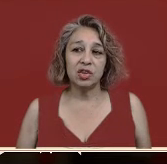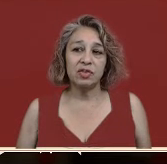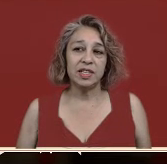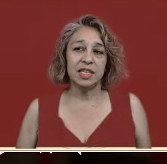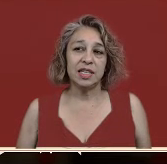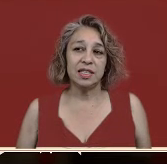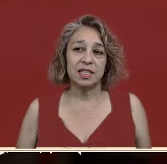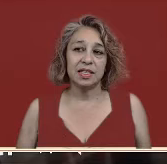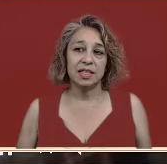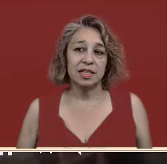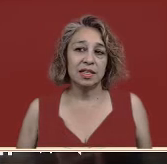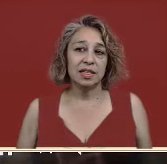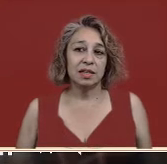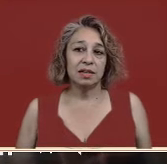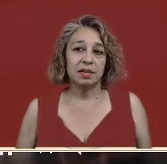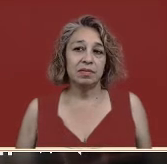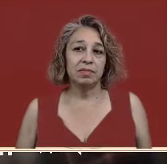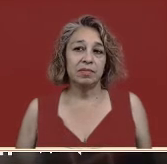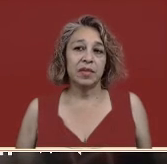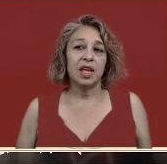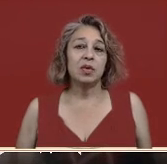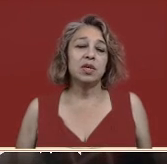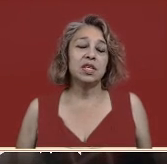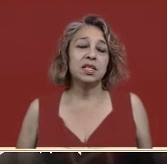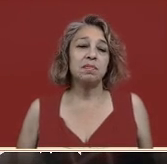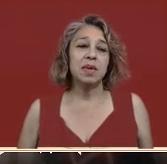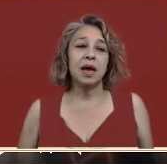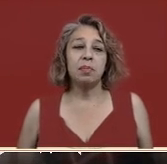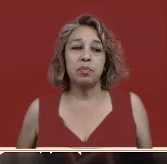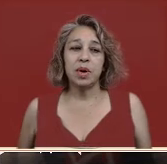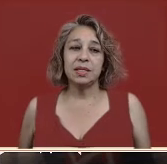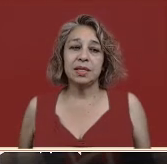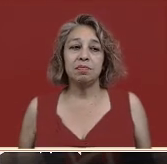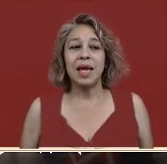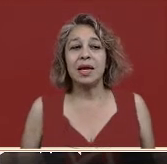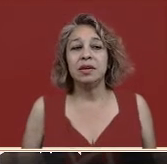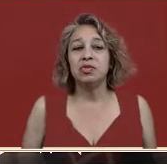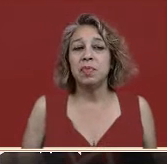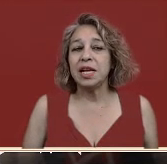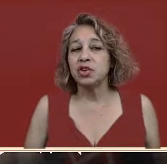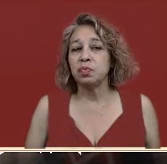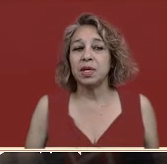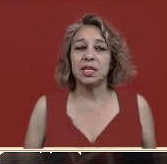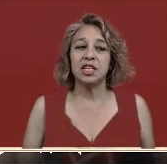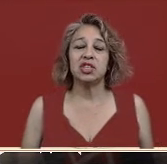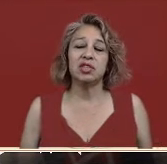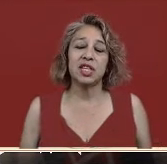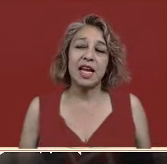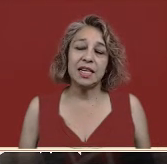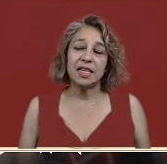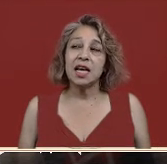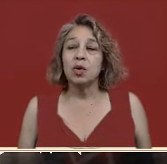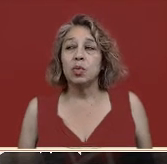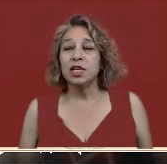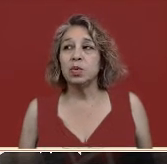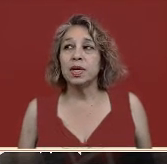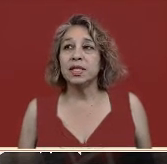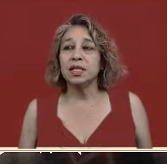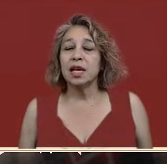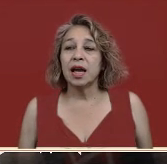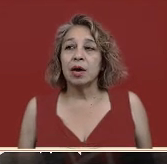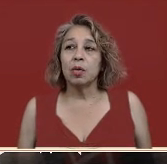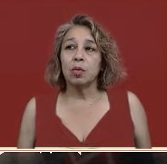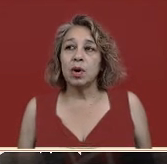the services, del Estado Mayor Presidencial, which is the major presidential state, which